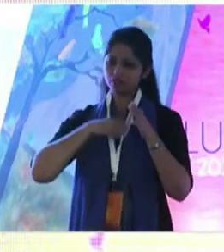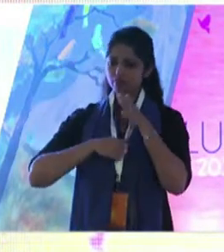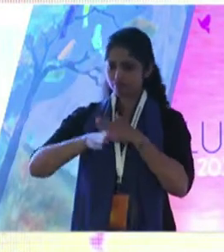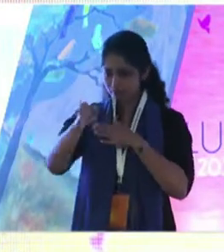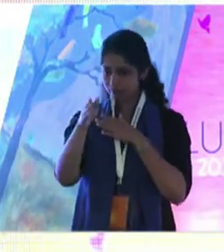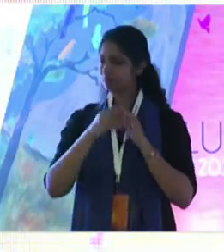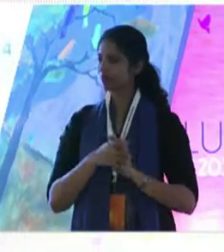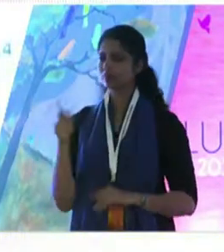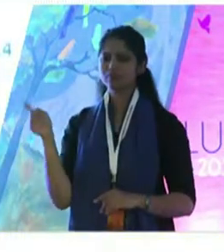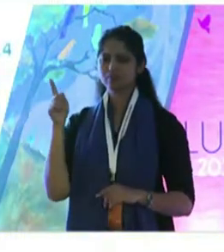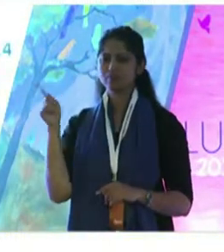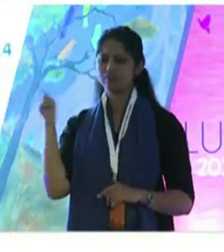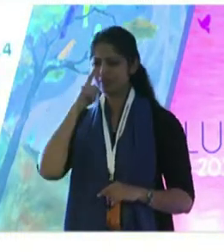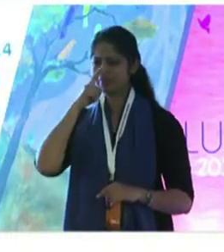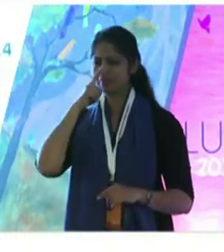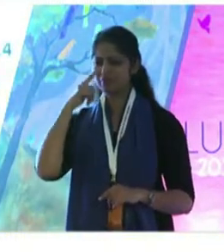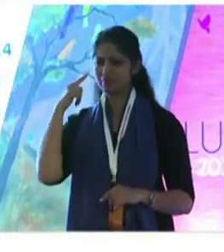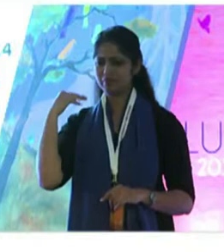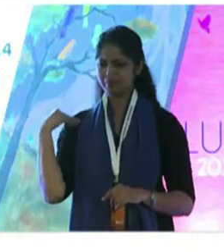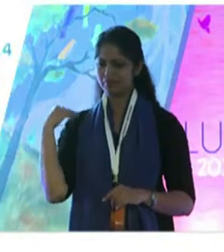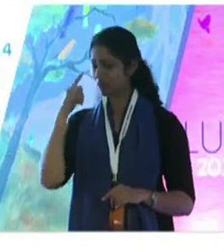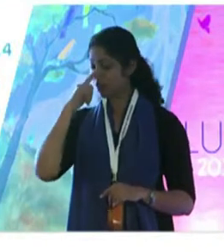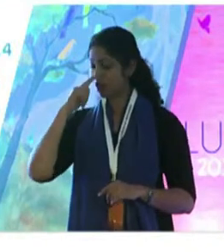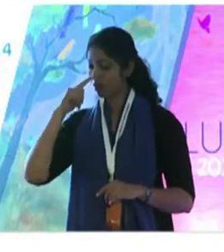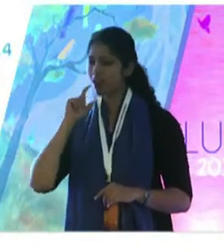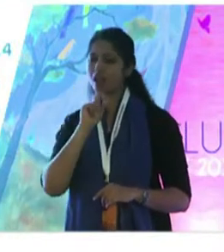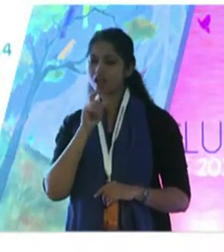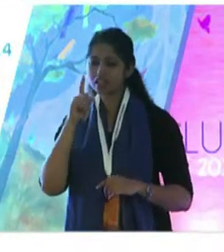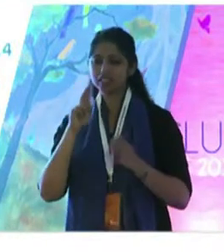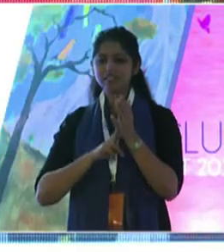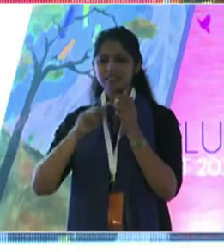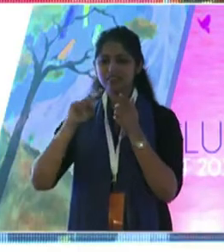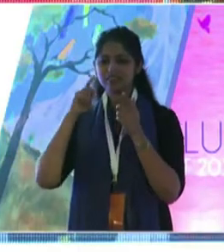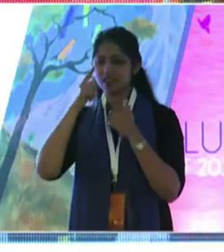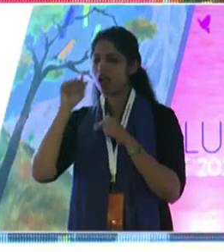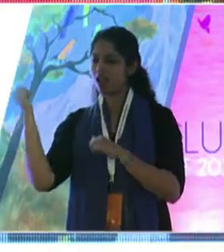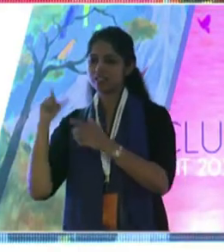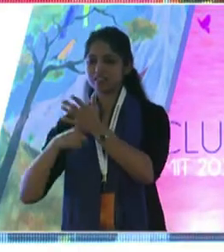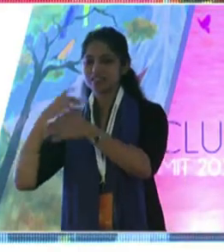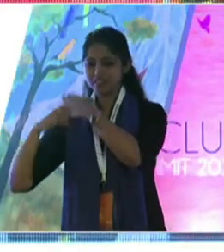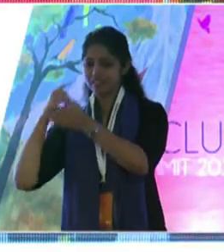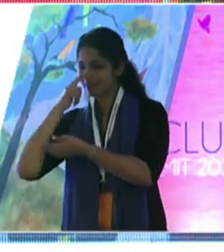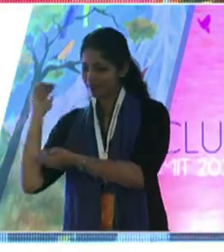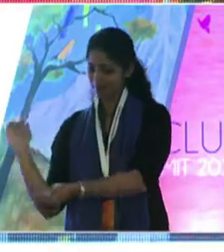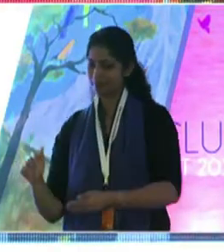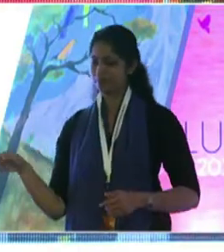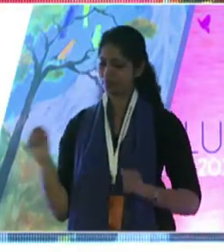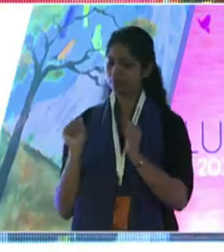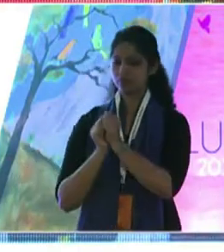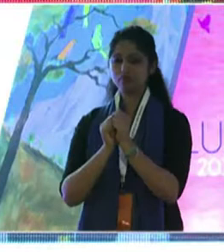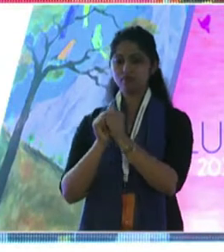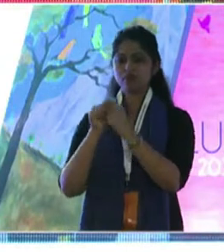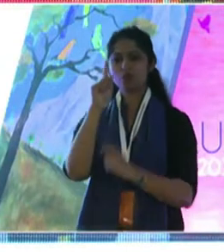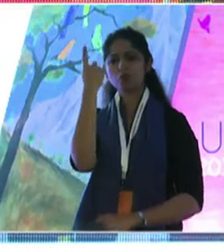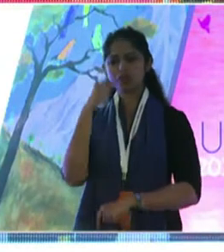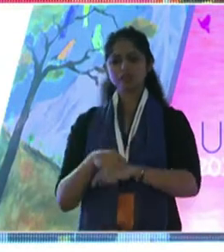with, my knees were fairly shaking with fear, because, you know, when I walked in, I think the first person I